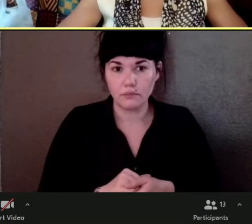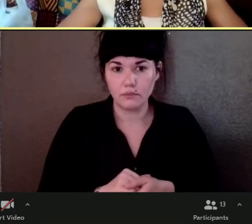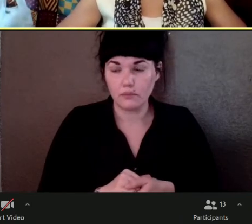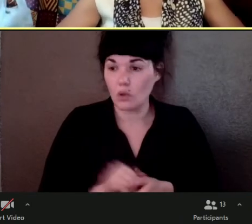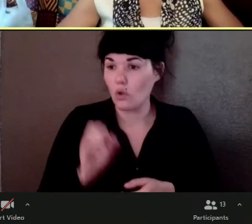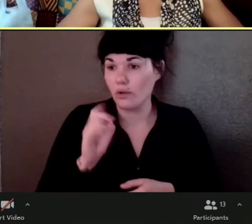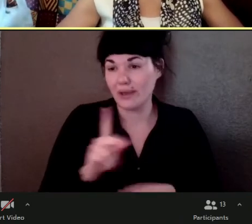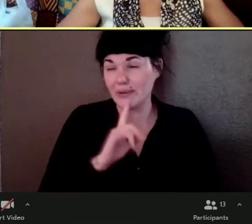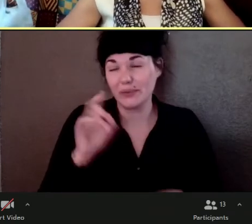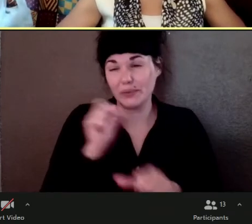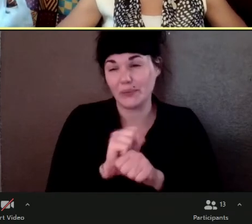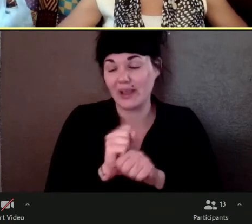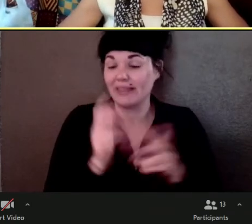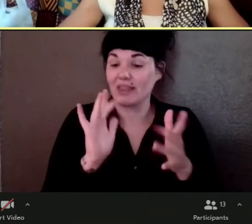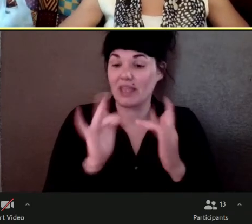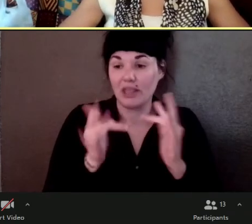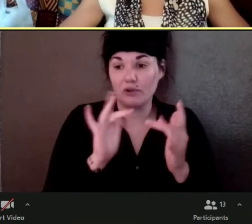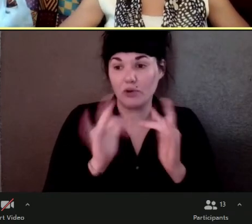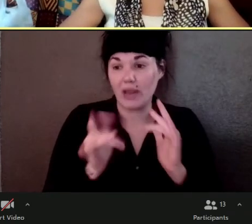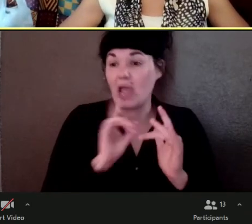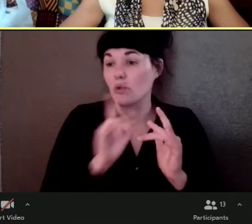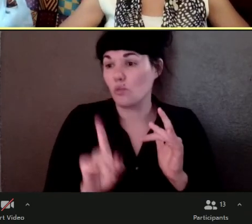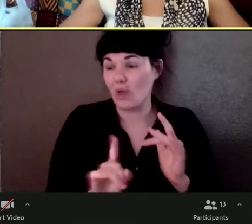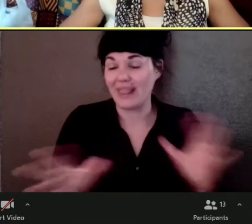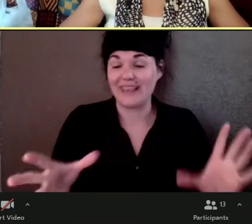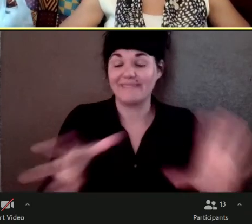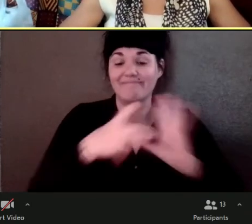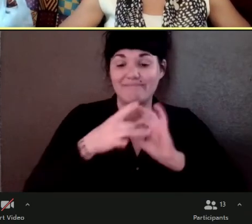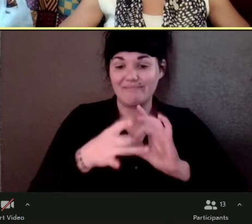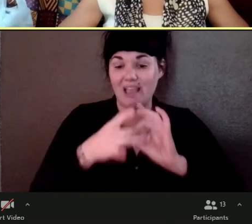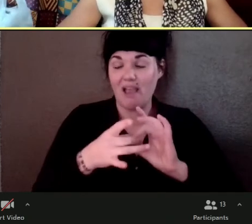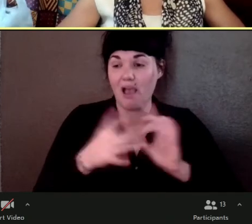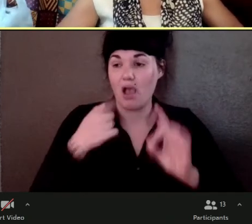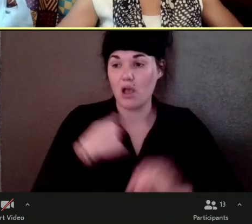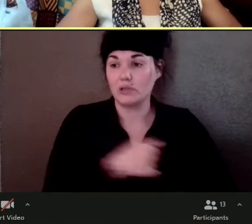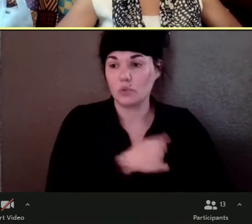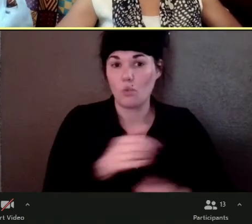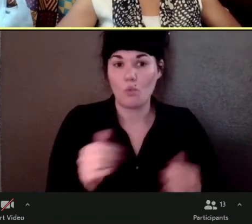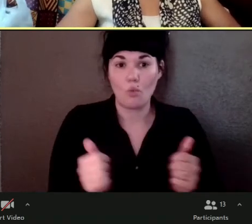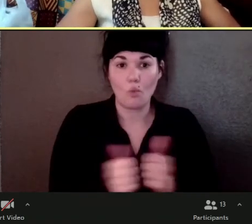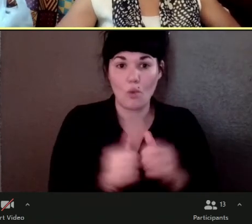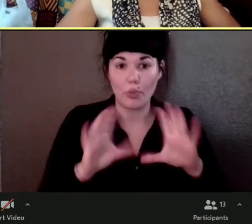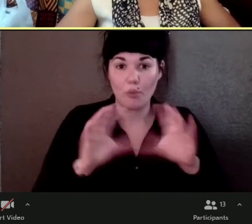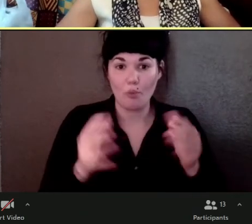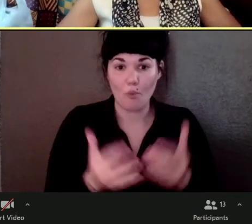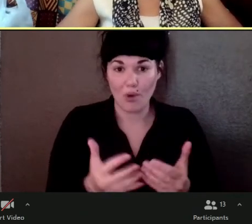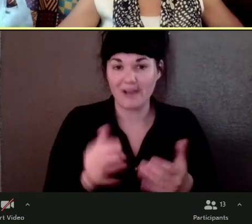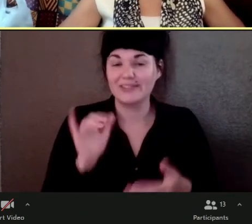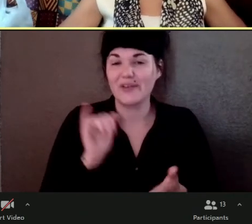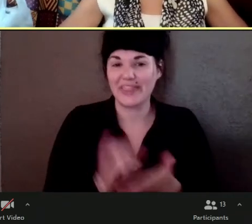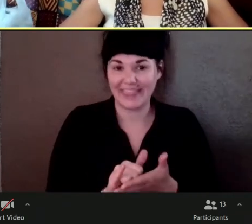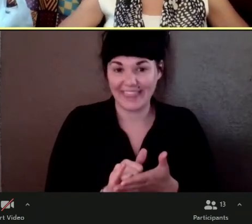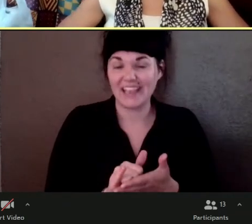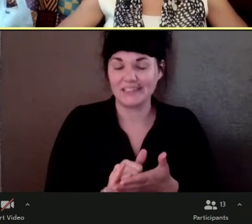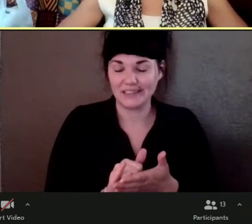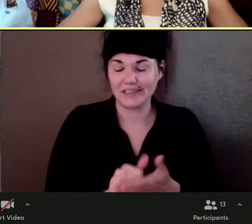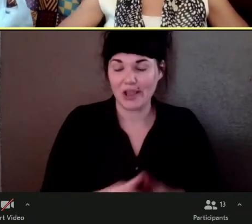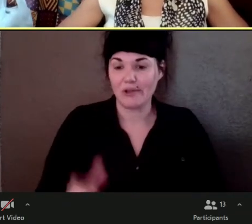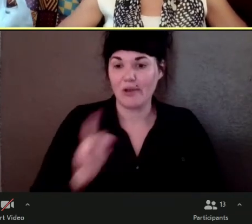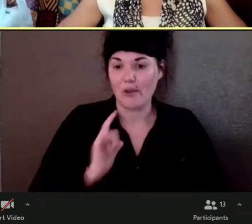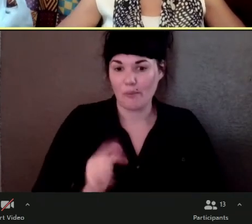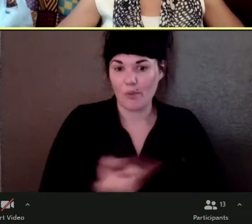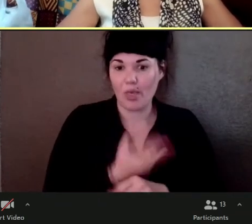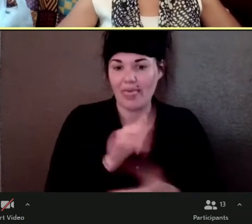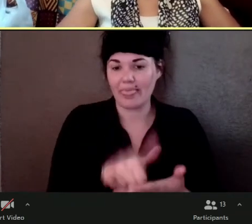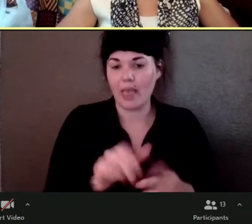windows of the world. So that is our go-to always. So Tina, thank you very much. And we hope that this helped to